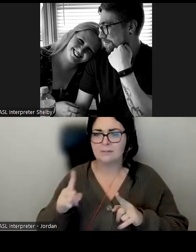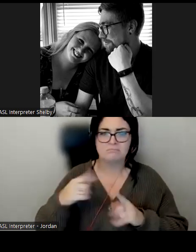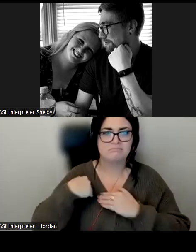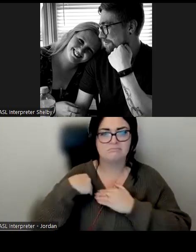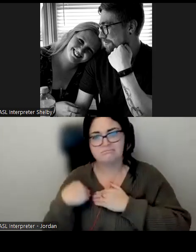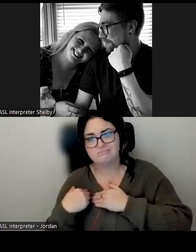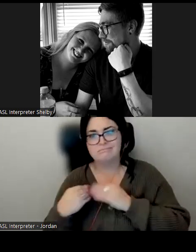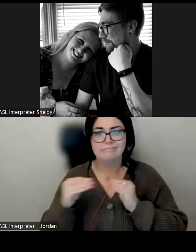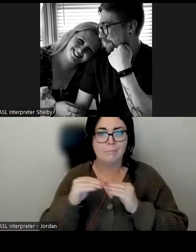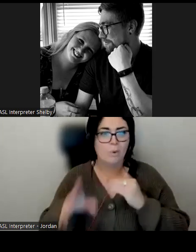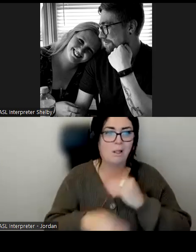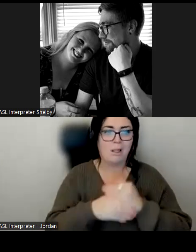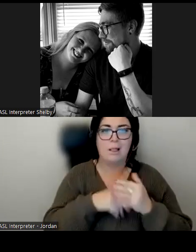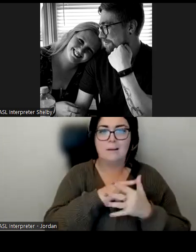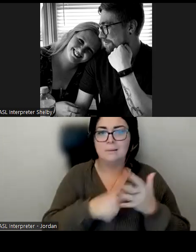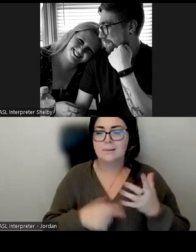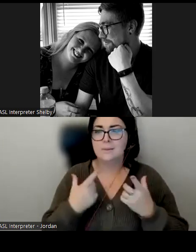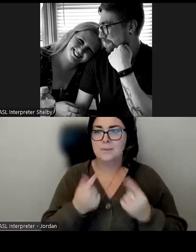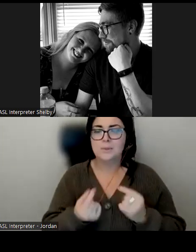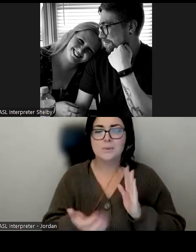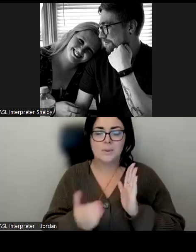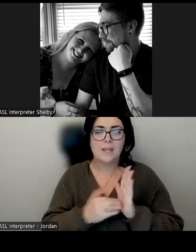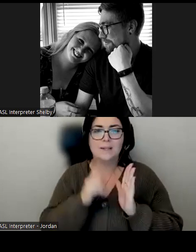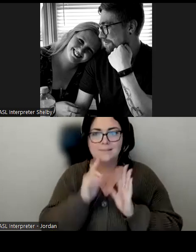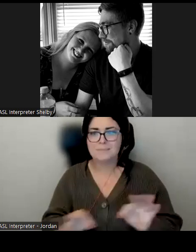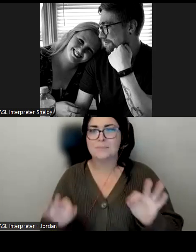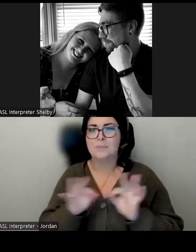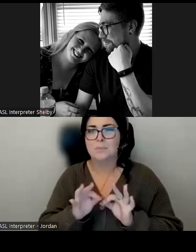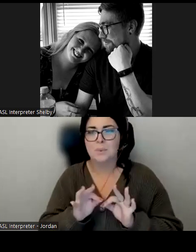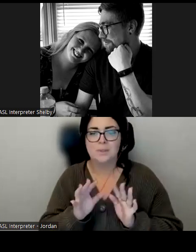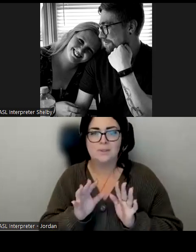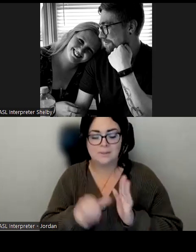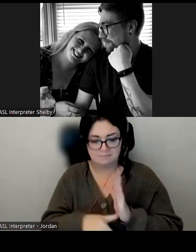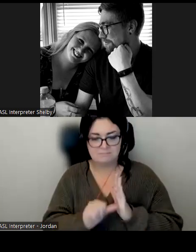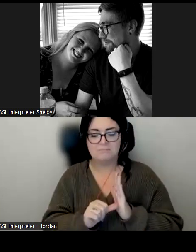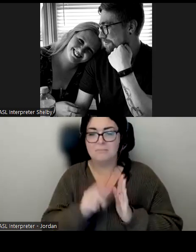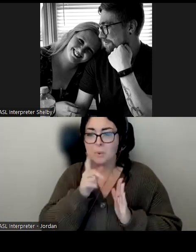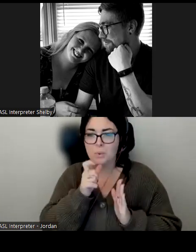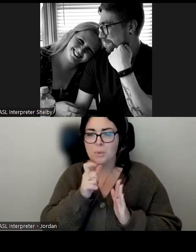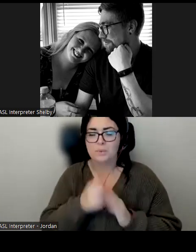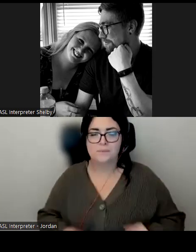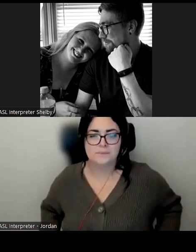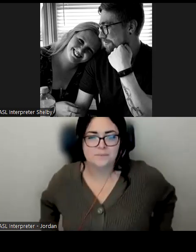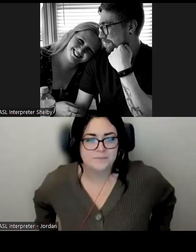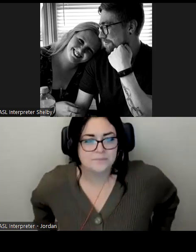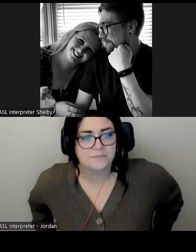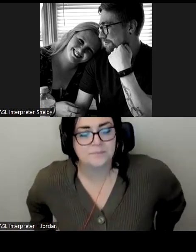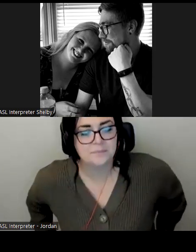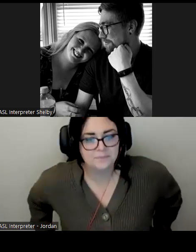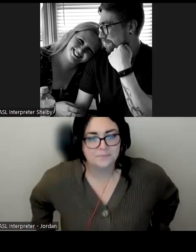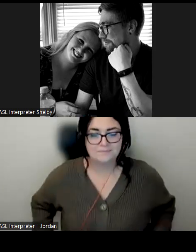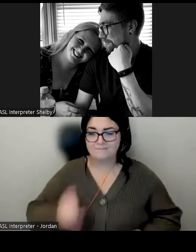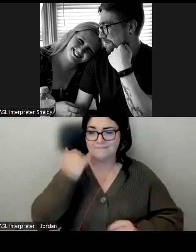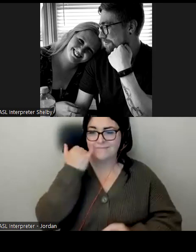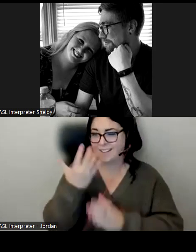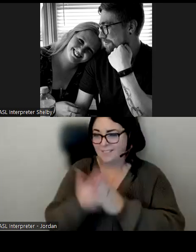that. So, the significance is big. And oftentimes when people lose somebody such as a partner or a best